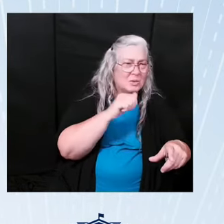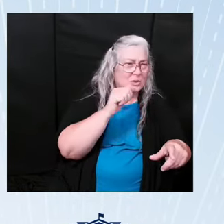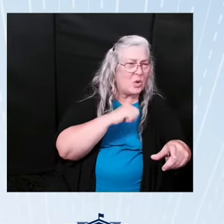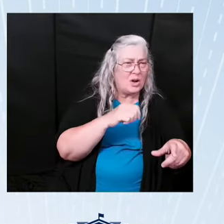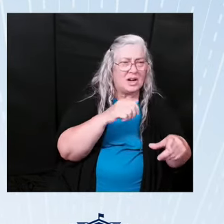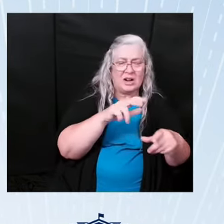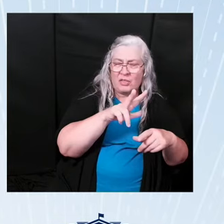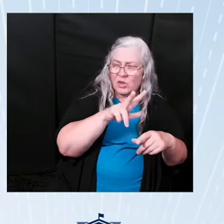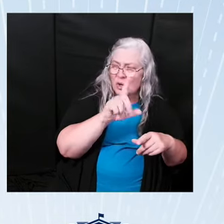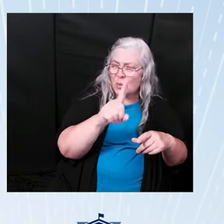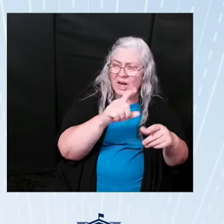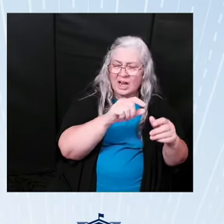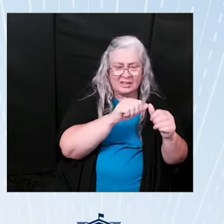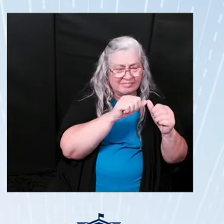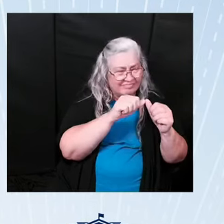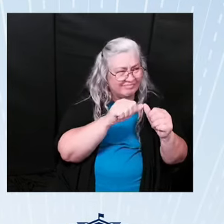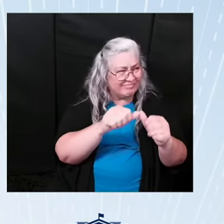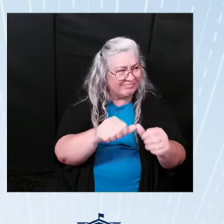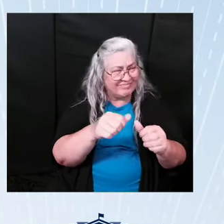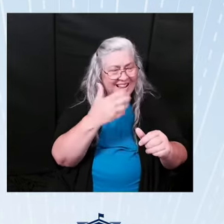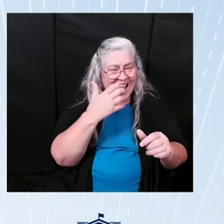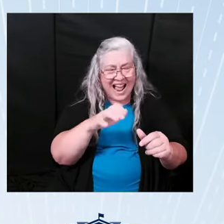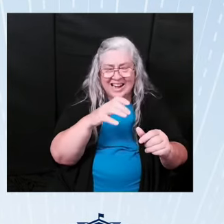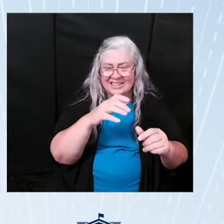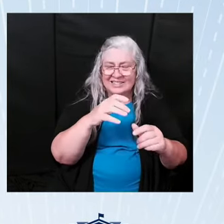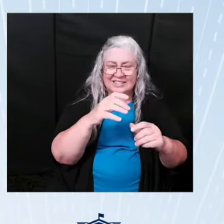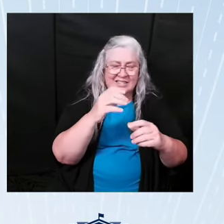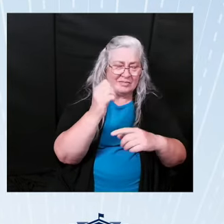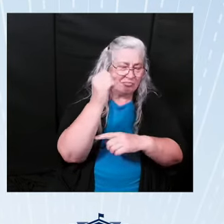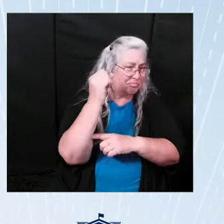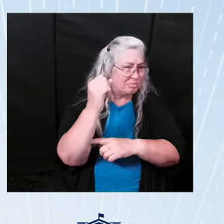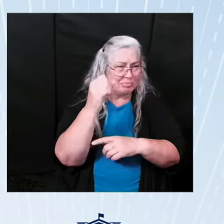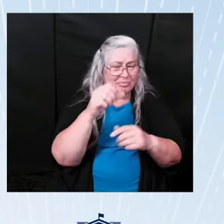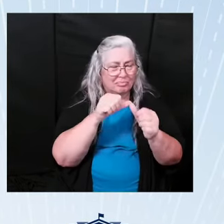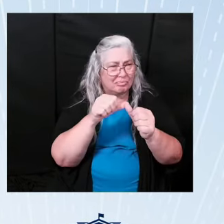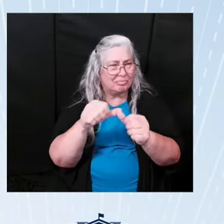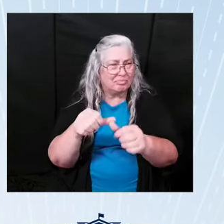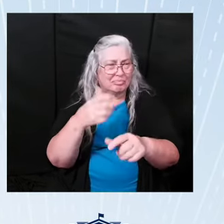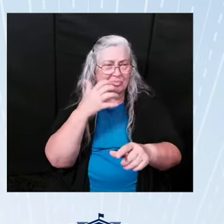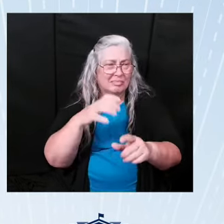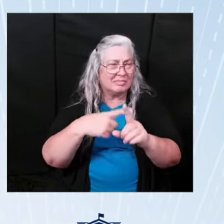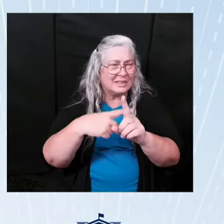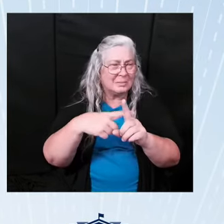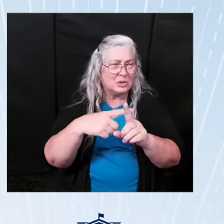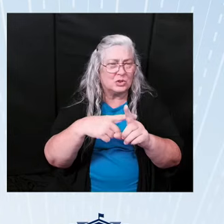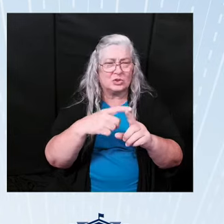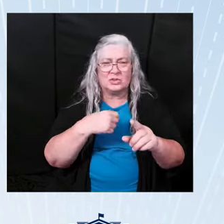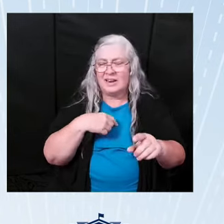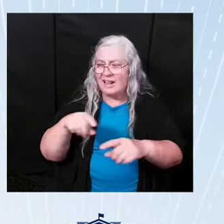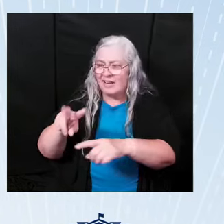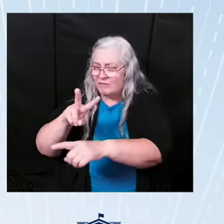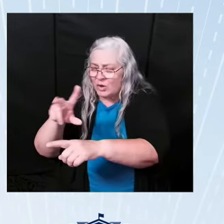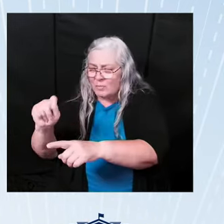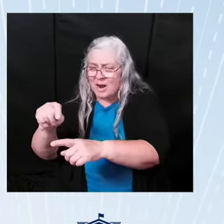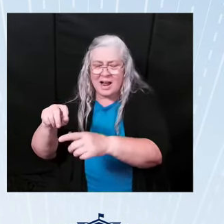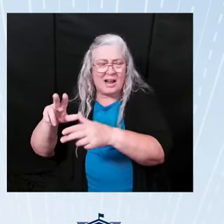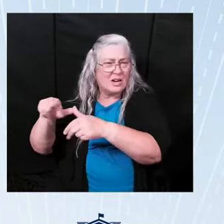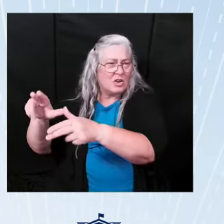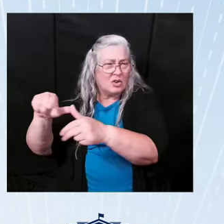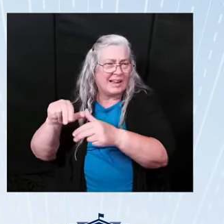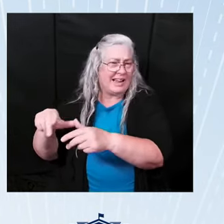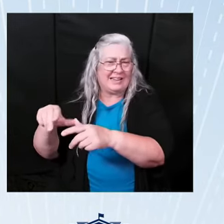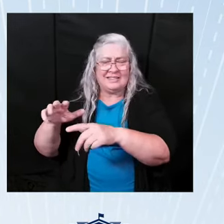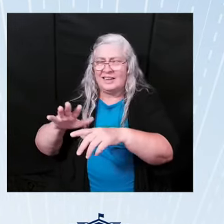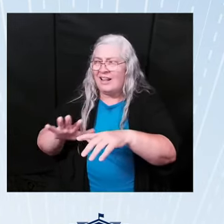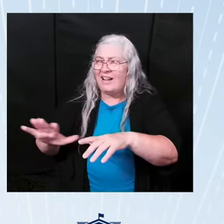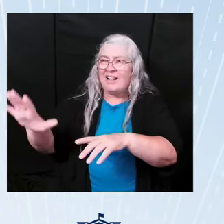just the U.S. You know, I could kind of spin around the world and do the same thing in country after country and region after